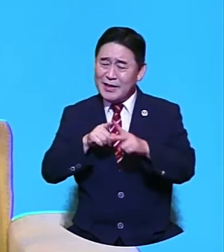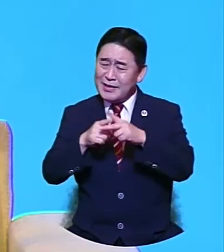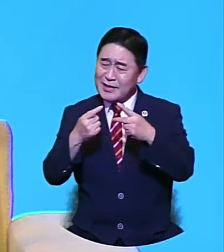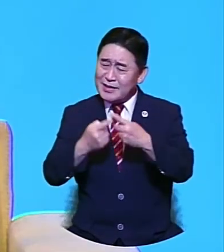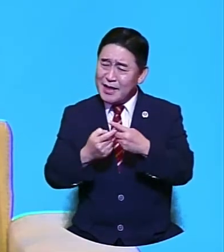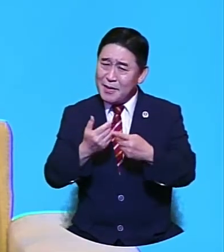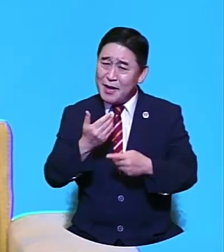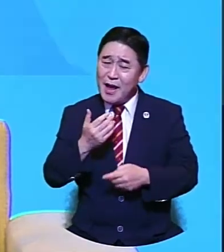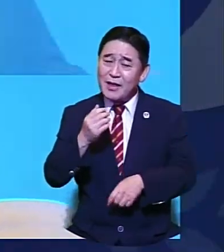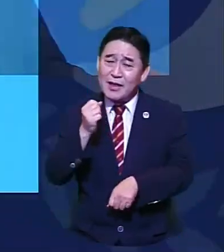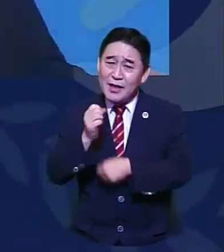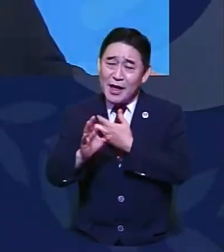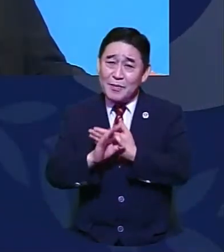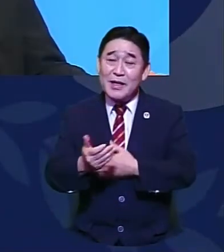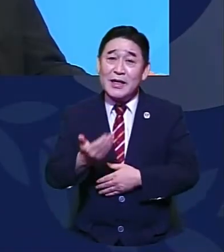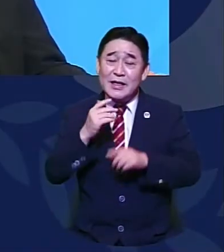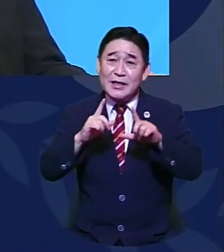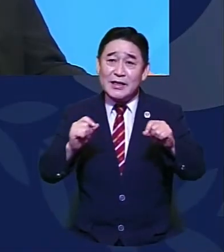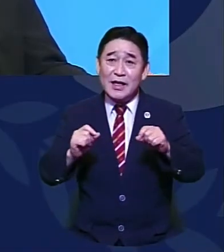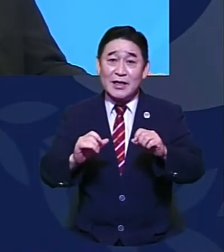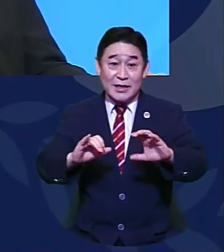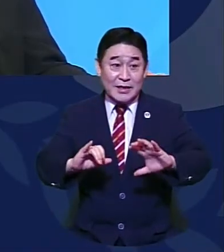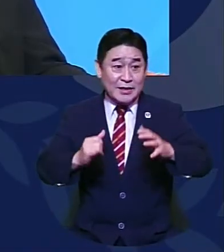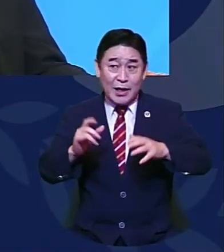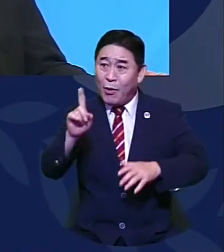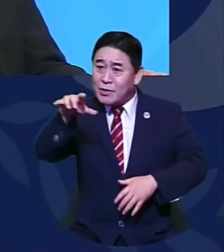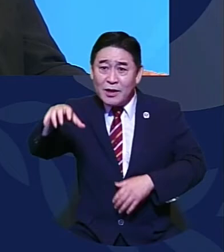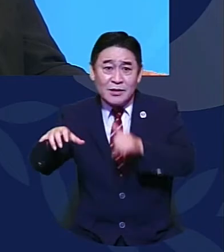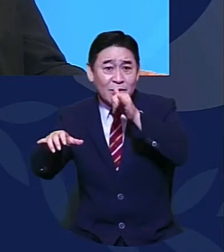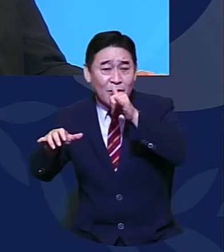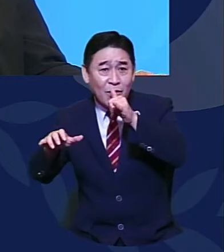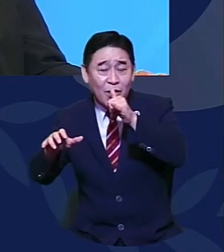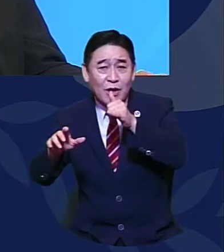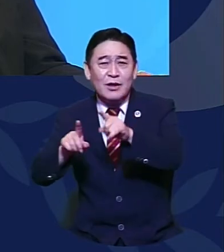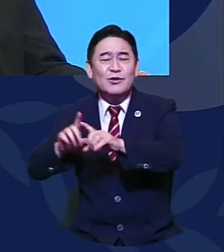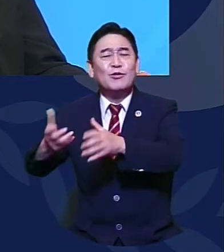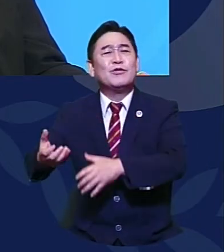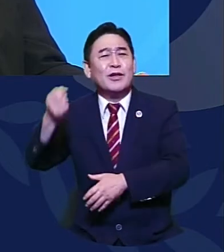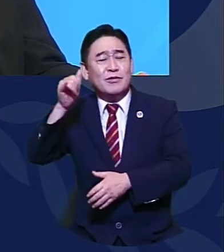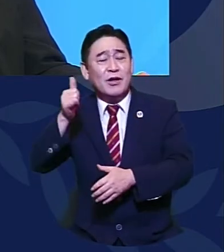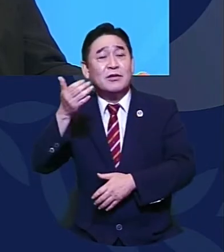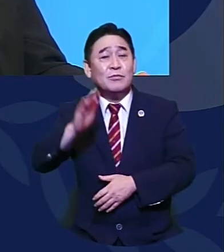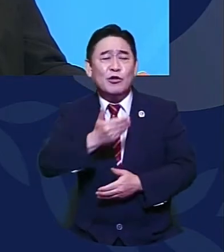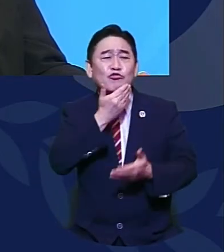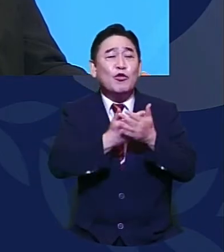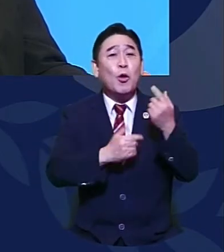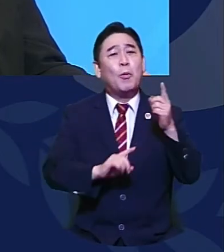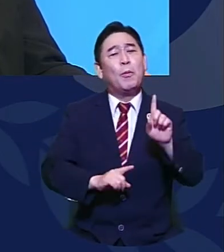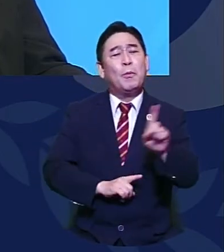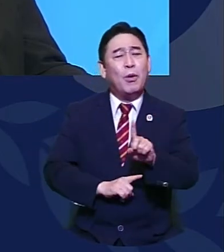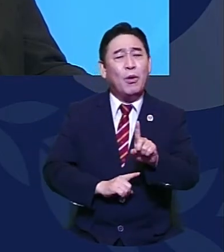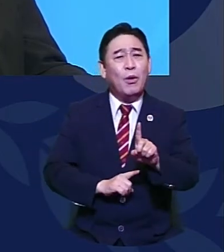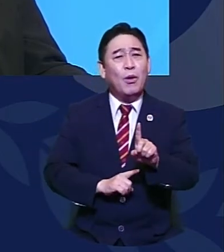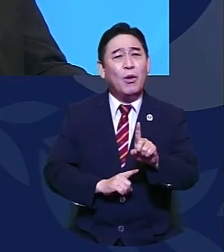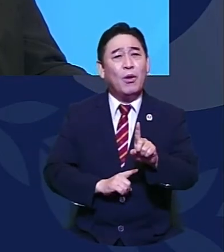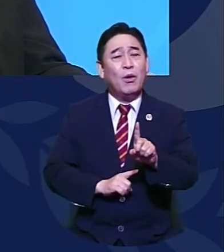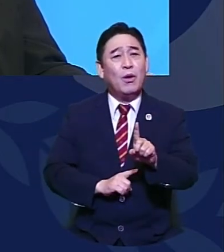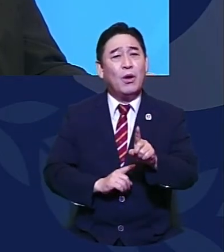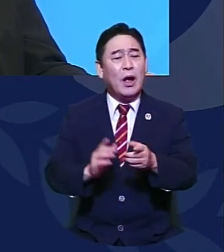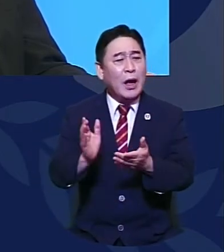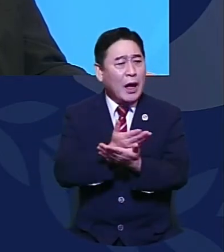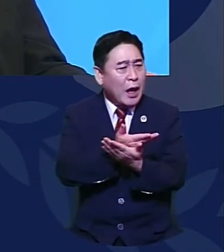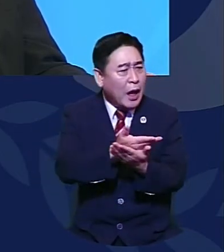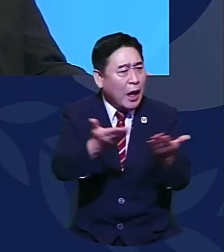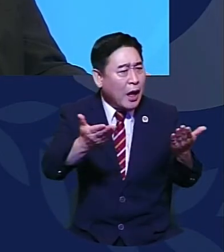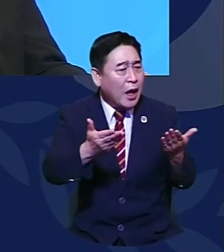there in developing country. The point is then how to harvest, right? So how to provide the capacity